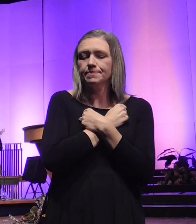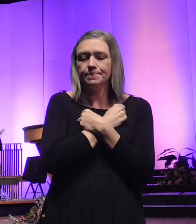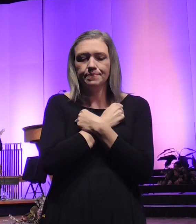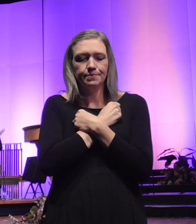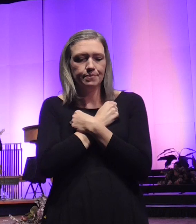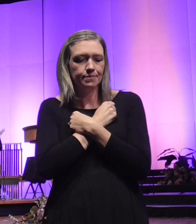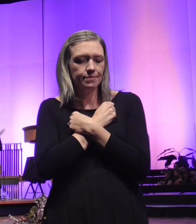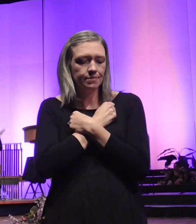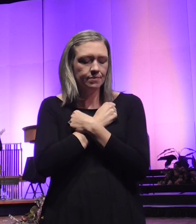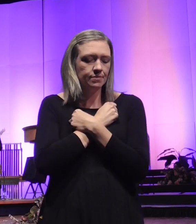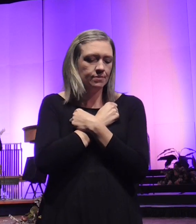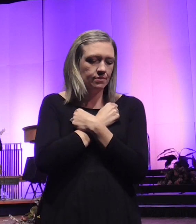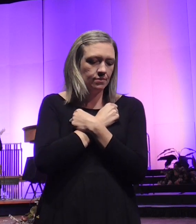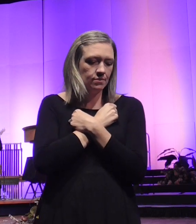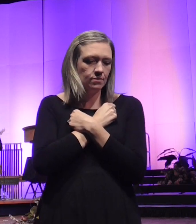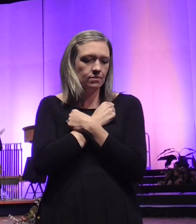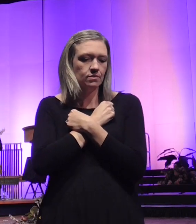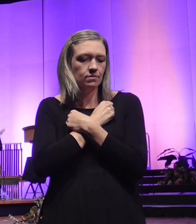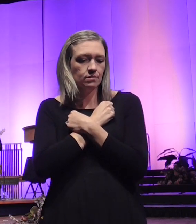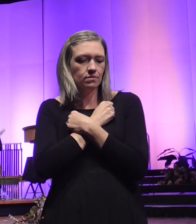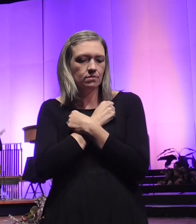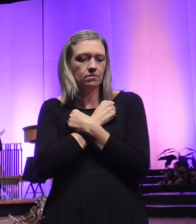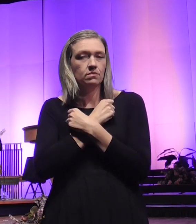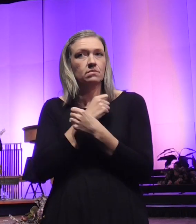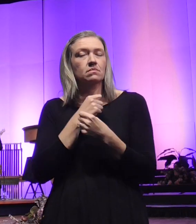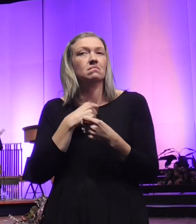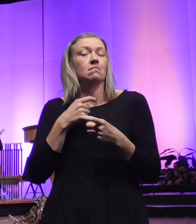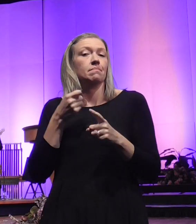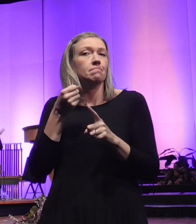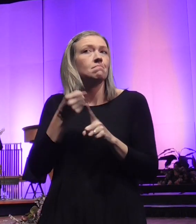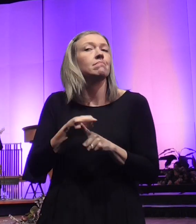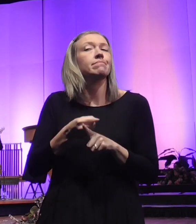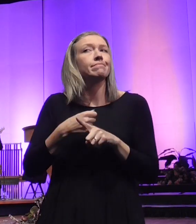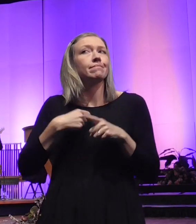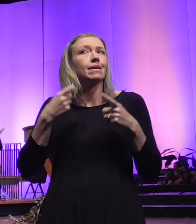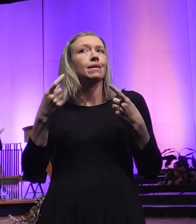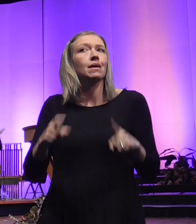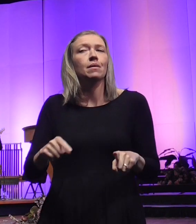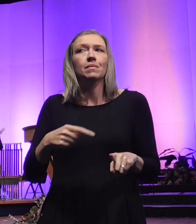love. And when I lose